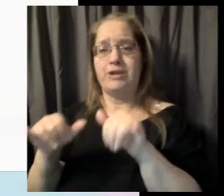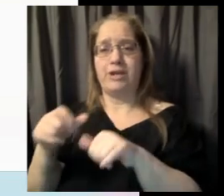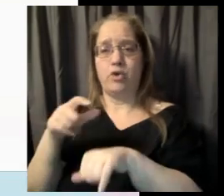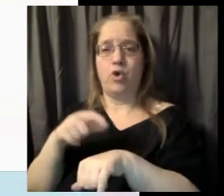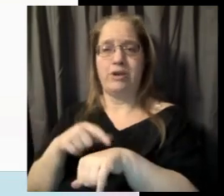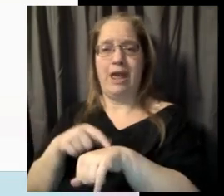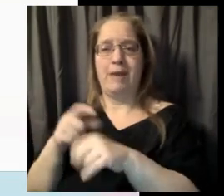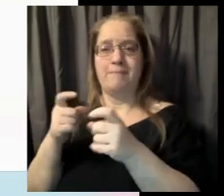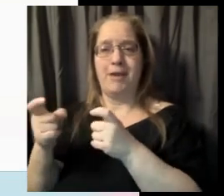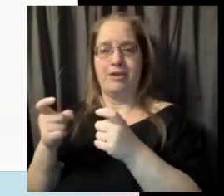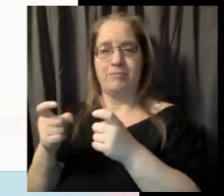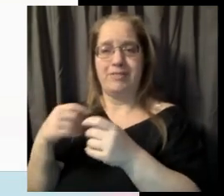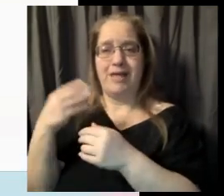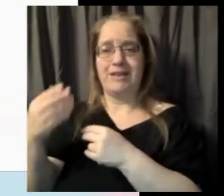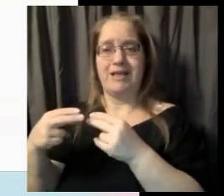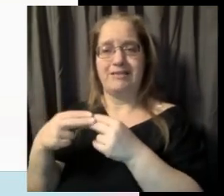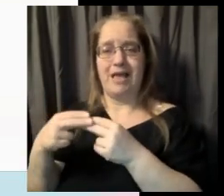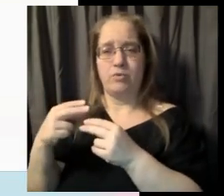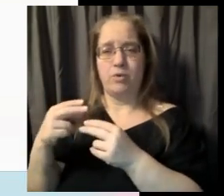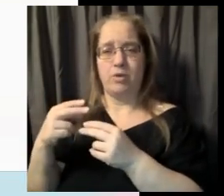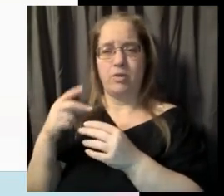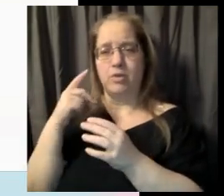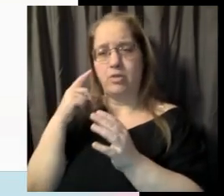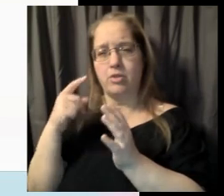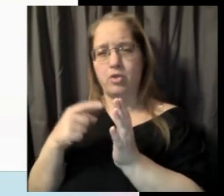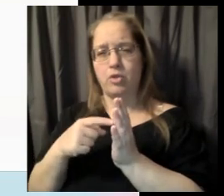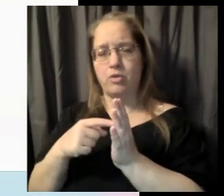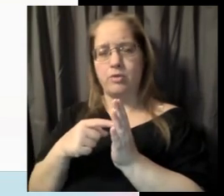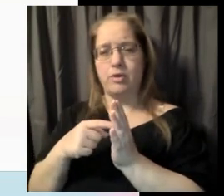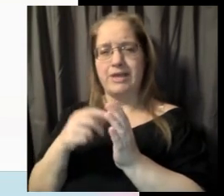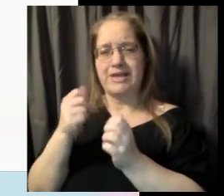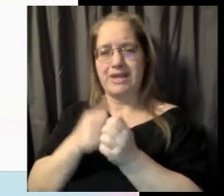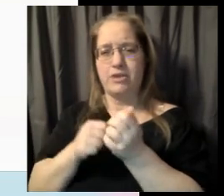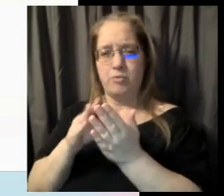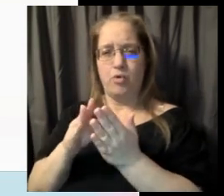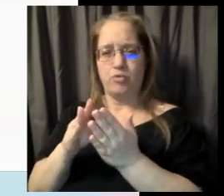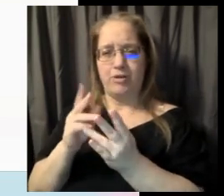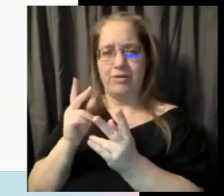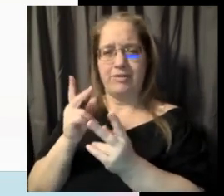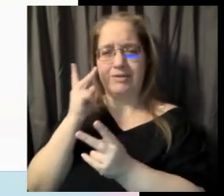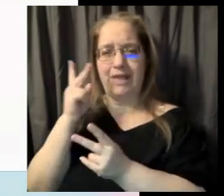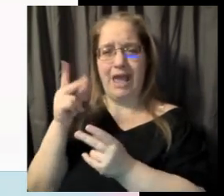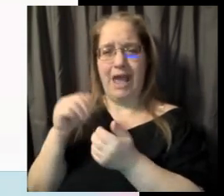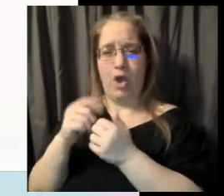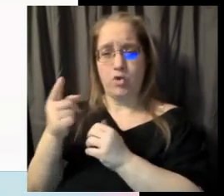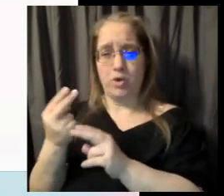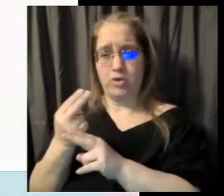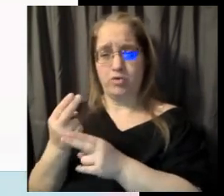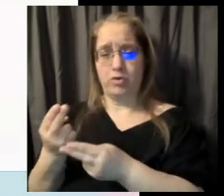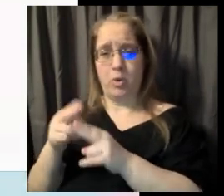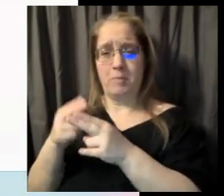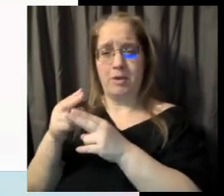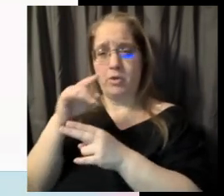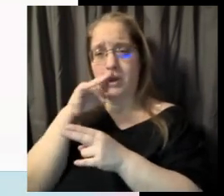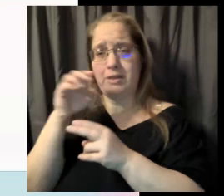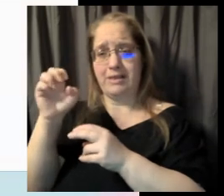In the next slides, we'll look a little closer at each of these approaches and explore how you can use them to build your child's executive function skills at